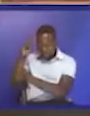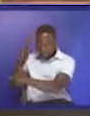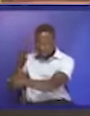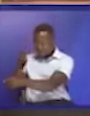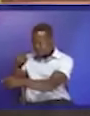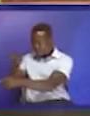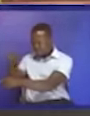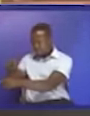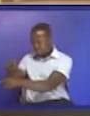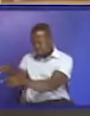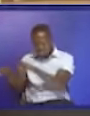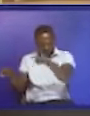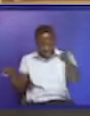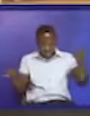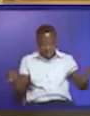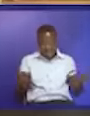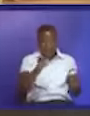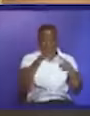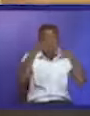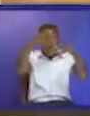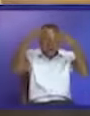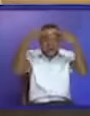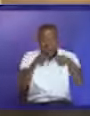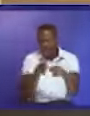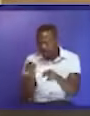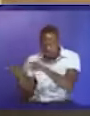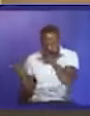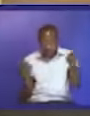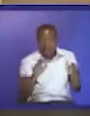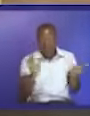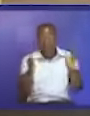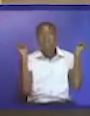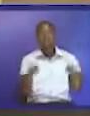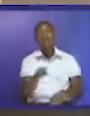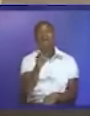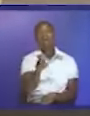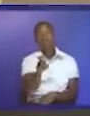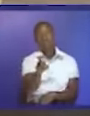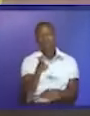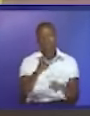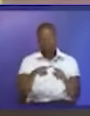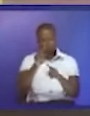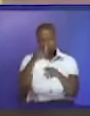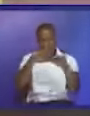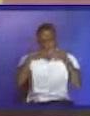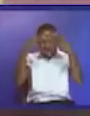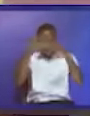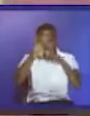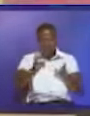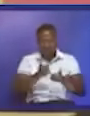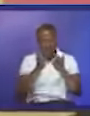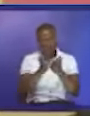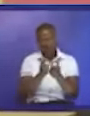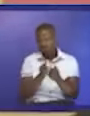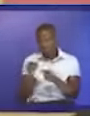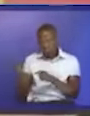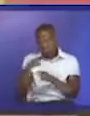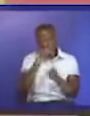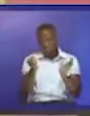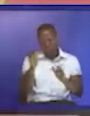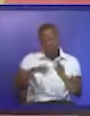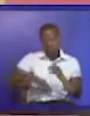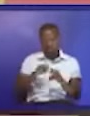There is absolutely nothing. Now, I sympathize with the weight of your situation on you, but I bring you a word of comfort